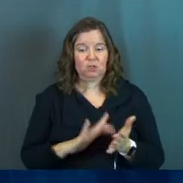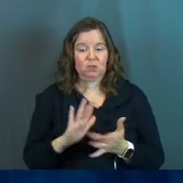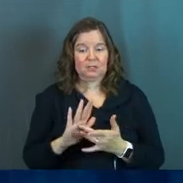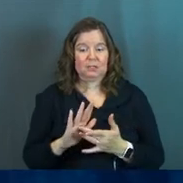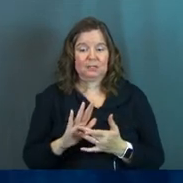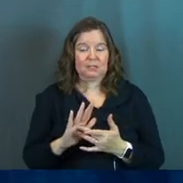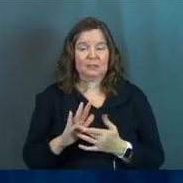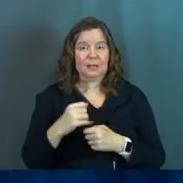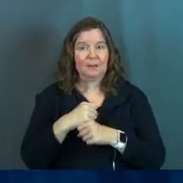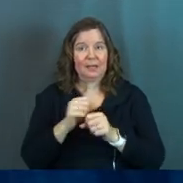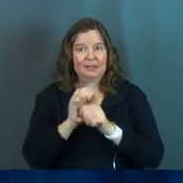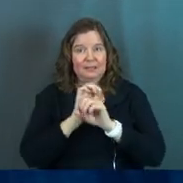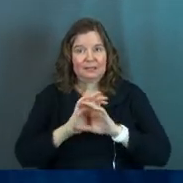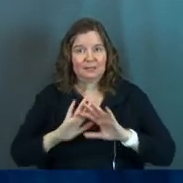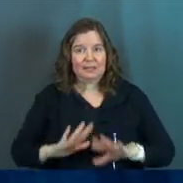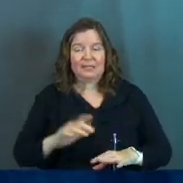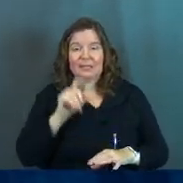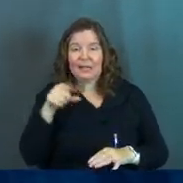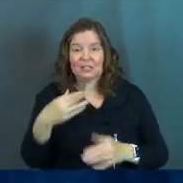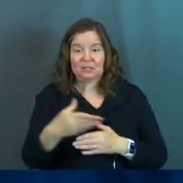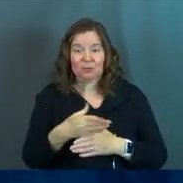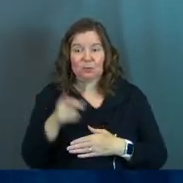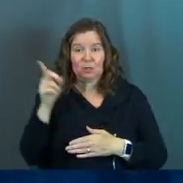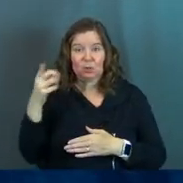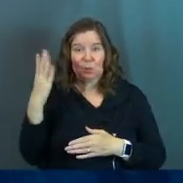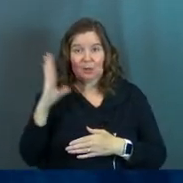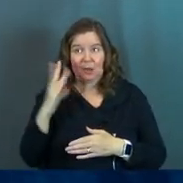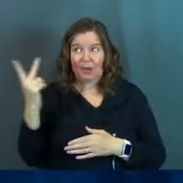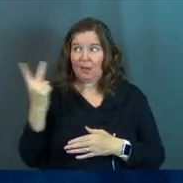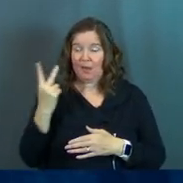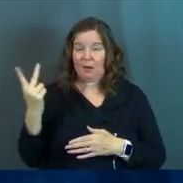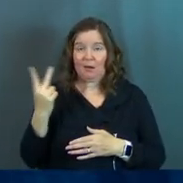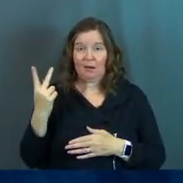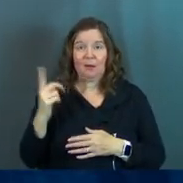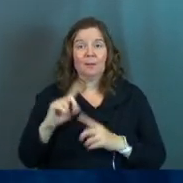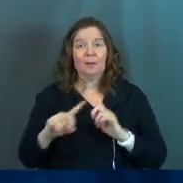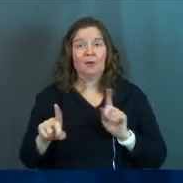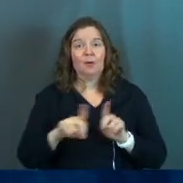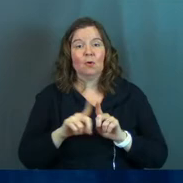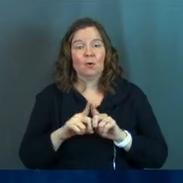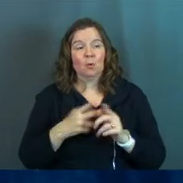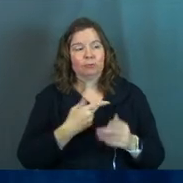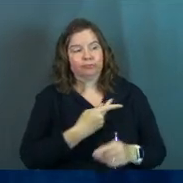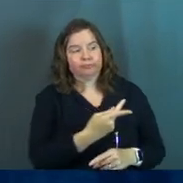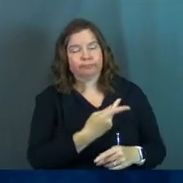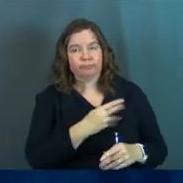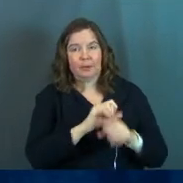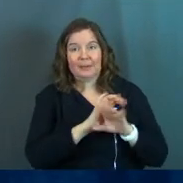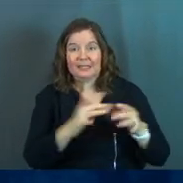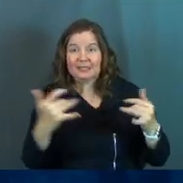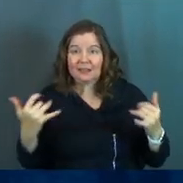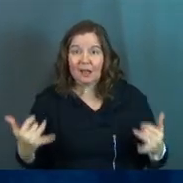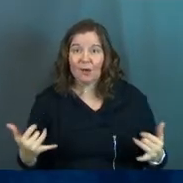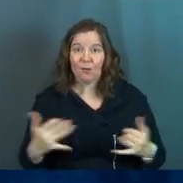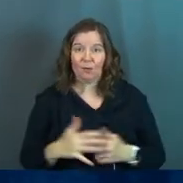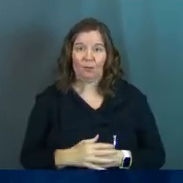Jesus is a peacemaker, not just between you and God and your eternal salvation. Jesus wants peace